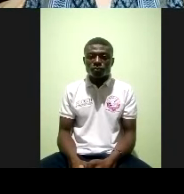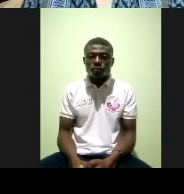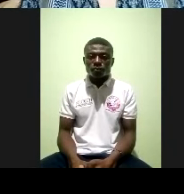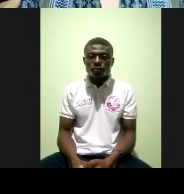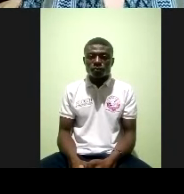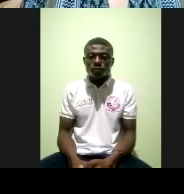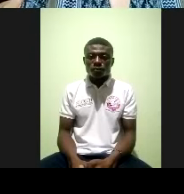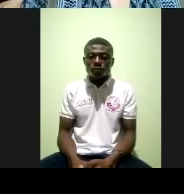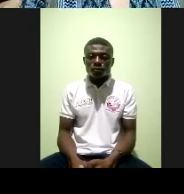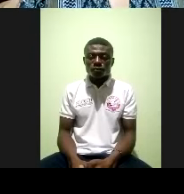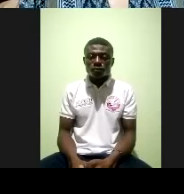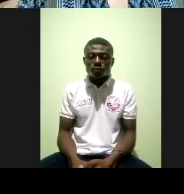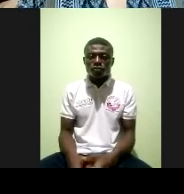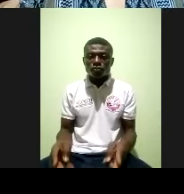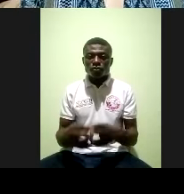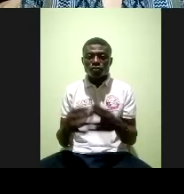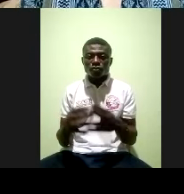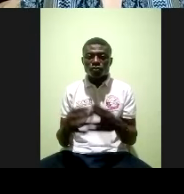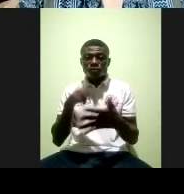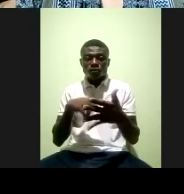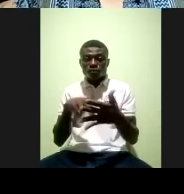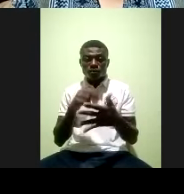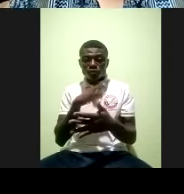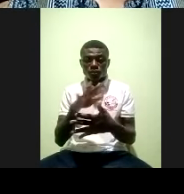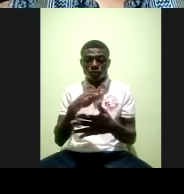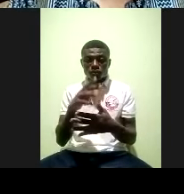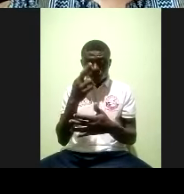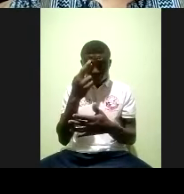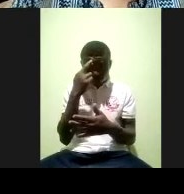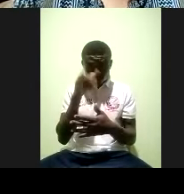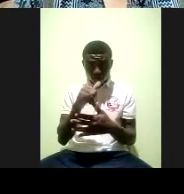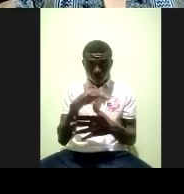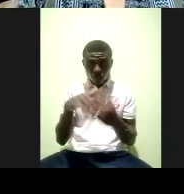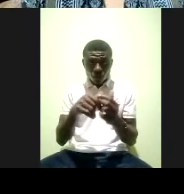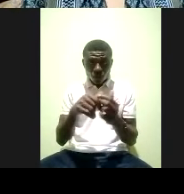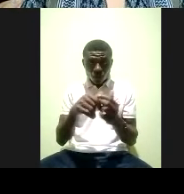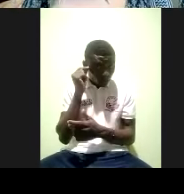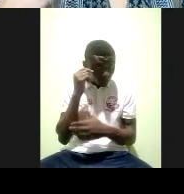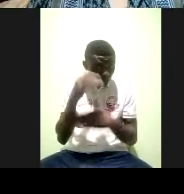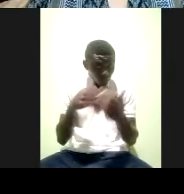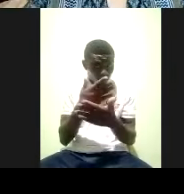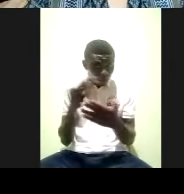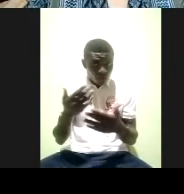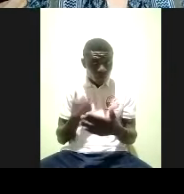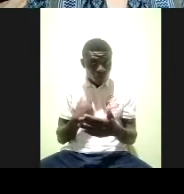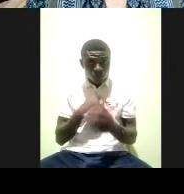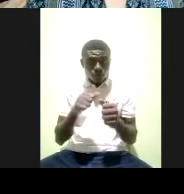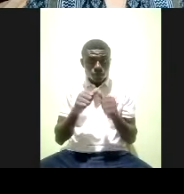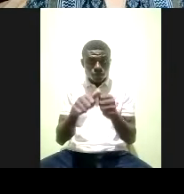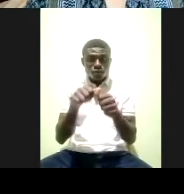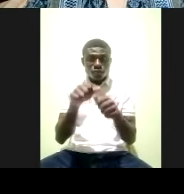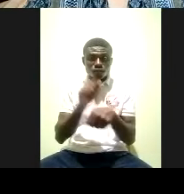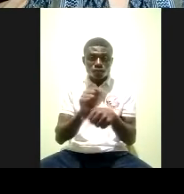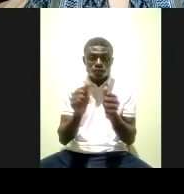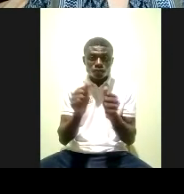so the reading and spelling errors because of the auditory processing issues. Difficulty blending individual sounds into the